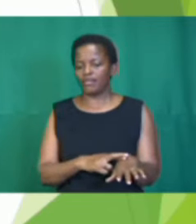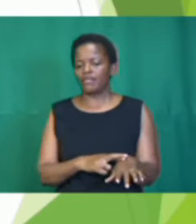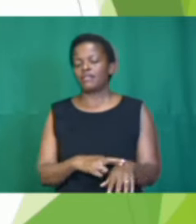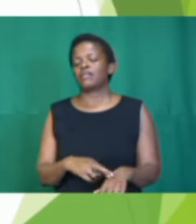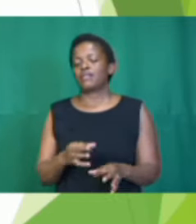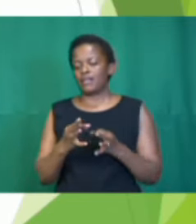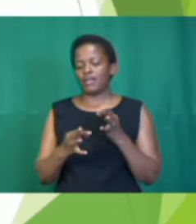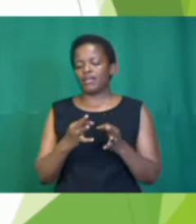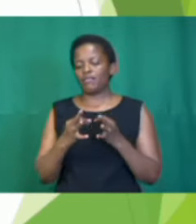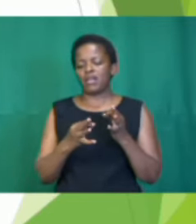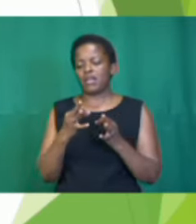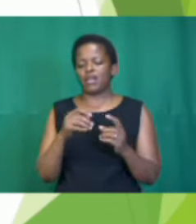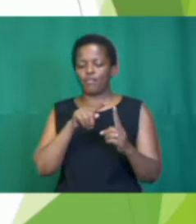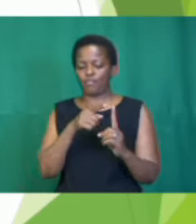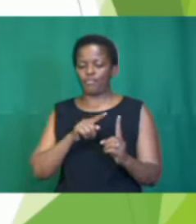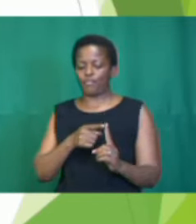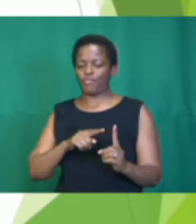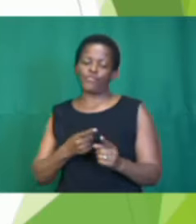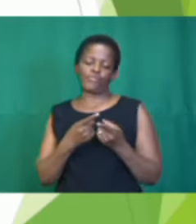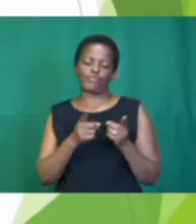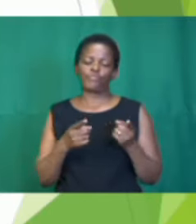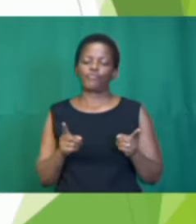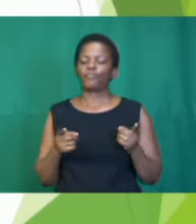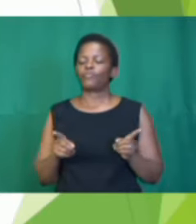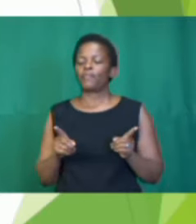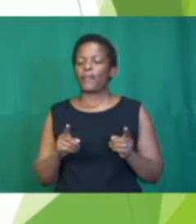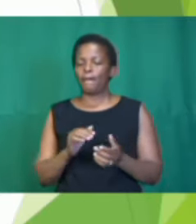about different points of view.